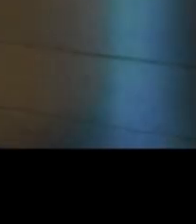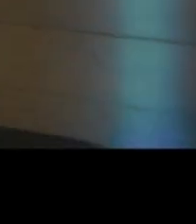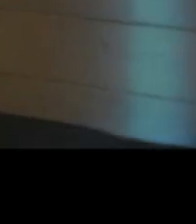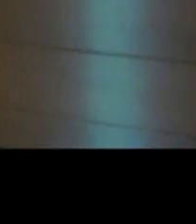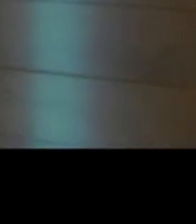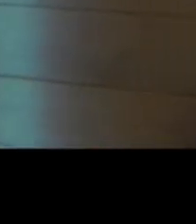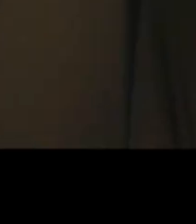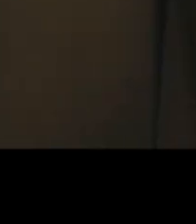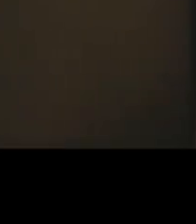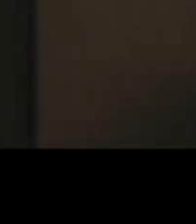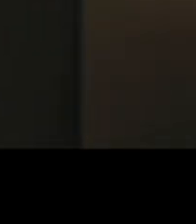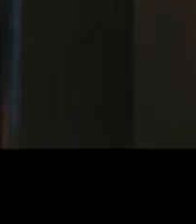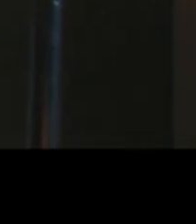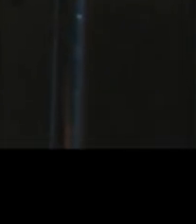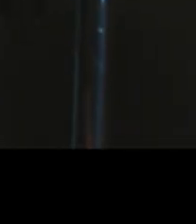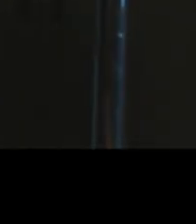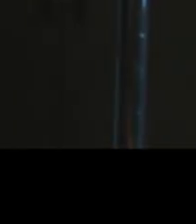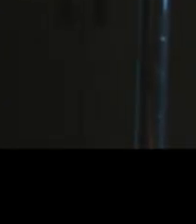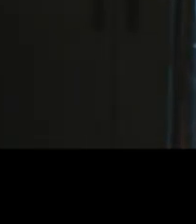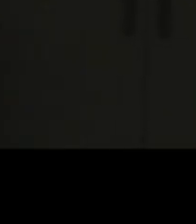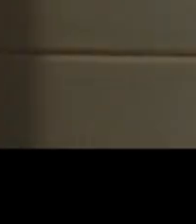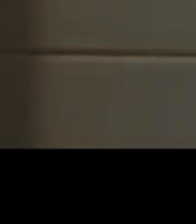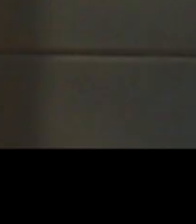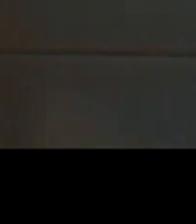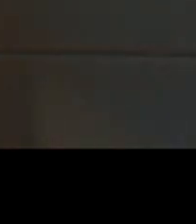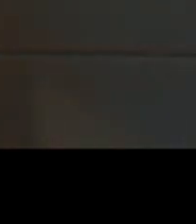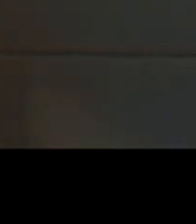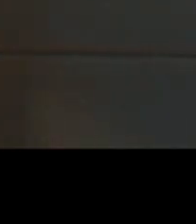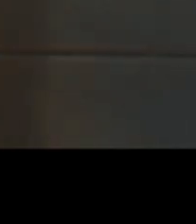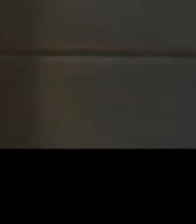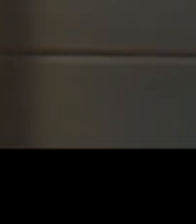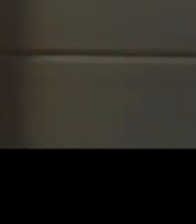Painkiller, maji maybe. By the way, Ashira, you okay?